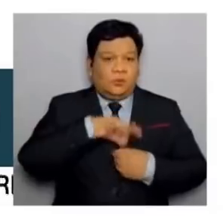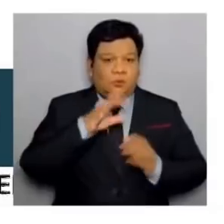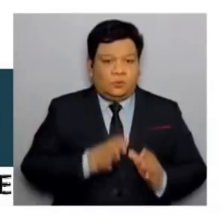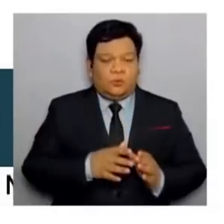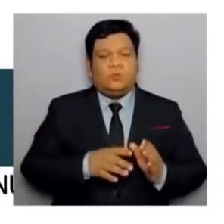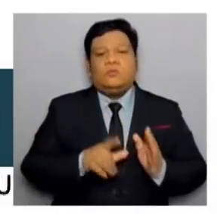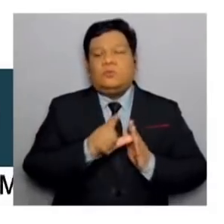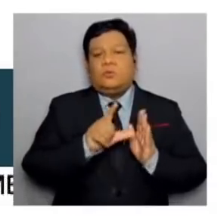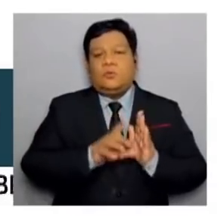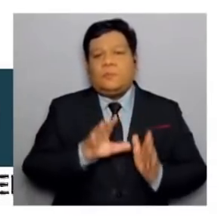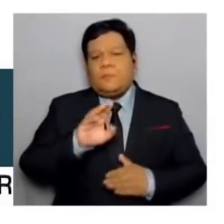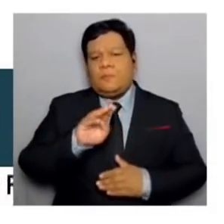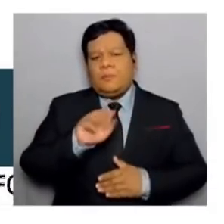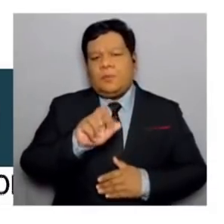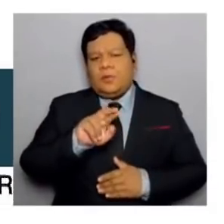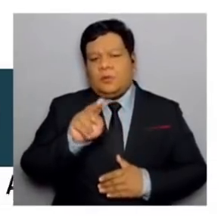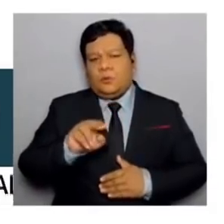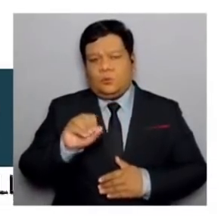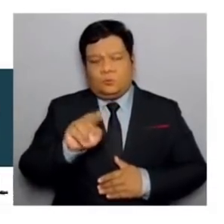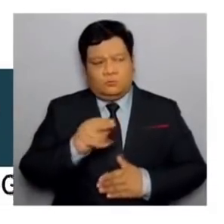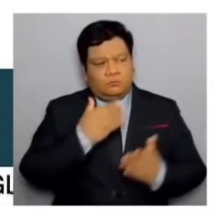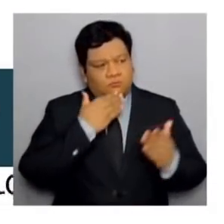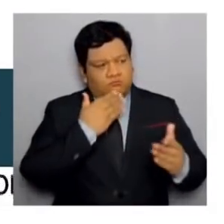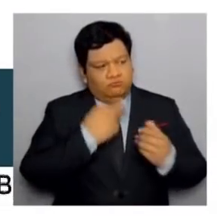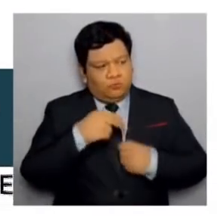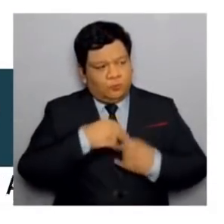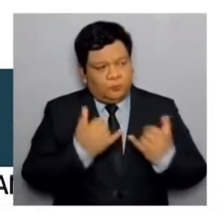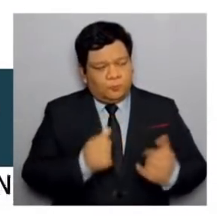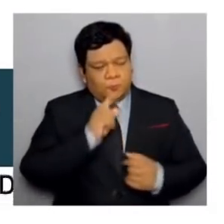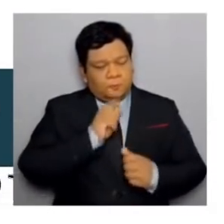afternoon to you. Thanks for joining us today. Really appreciate it.